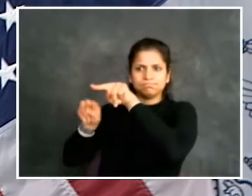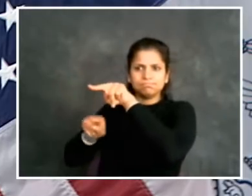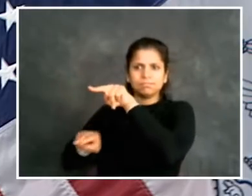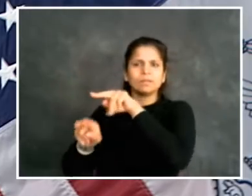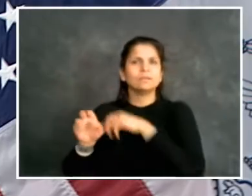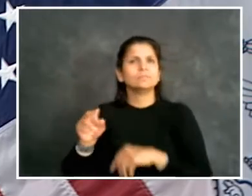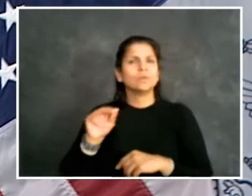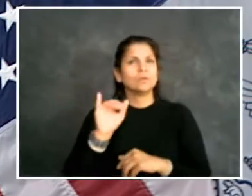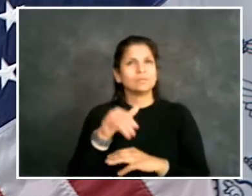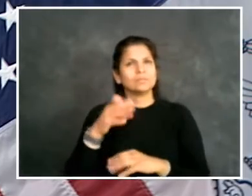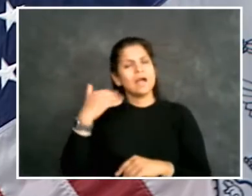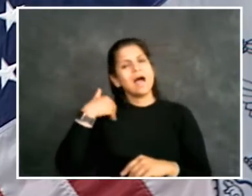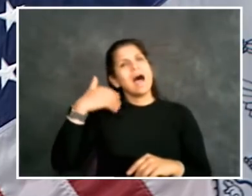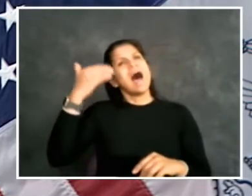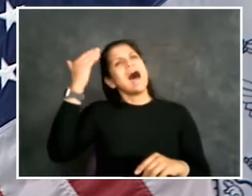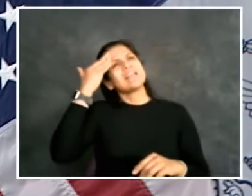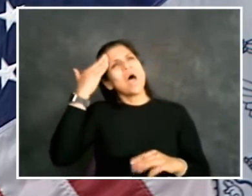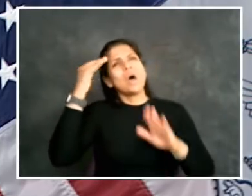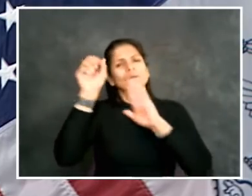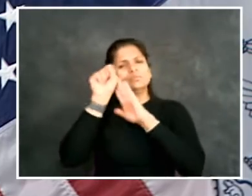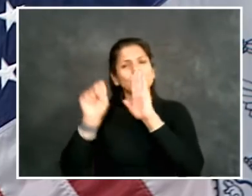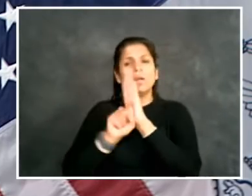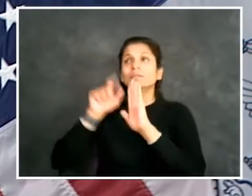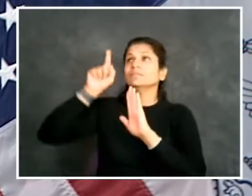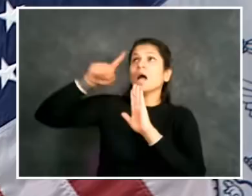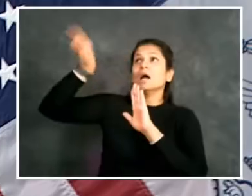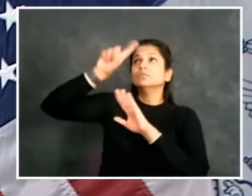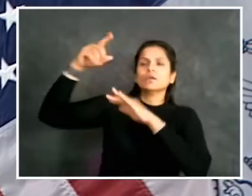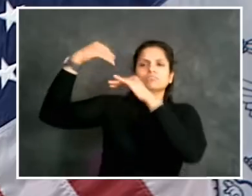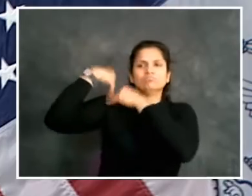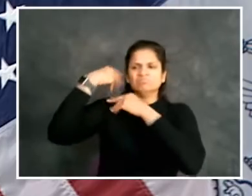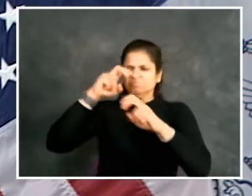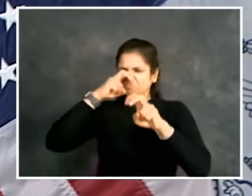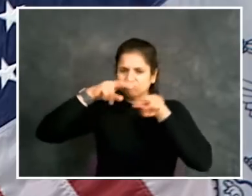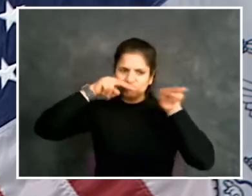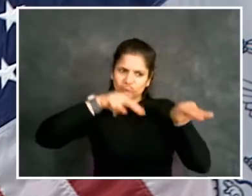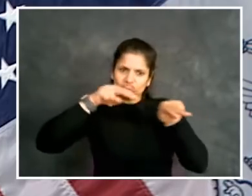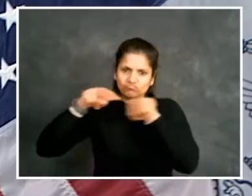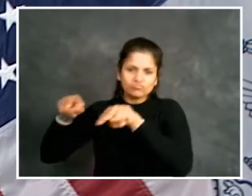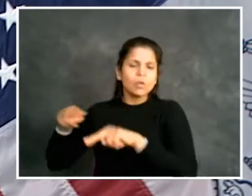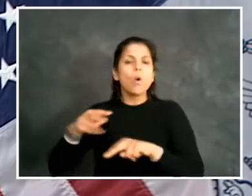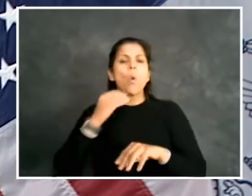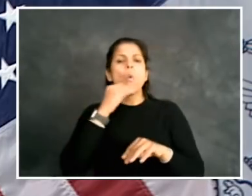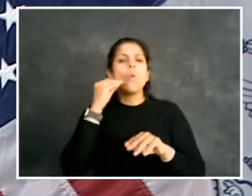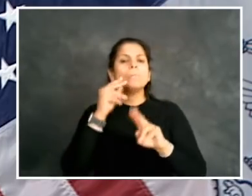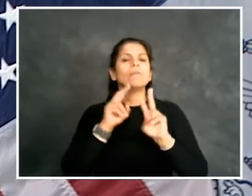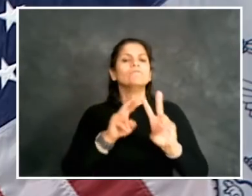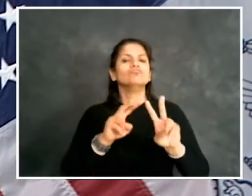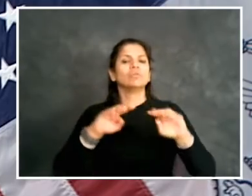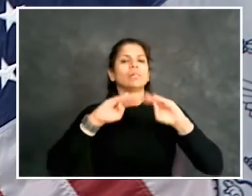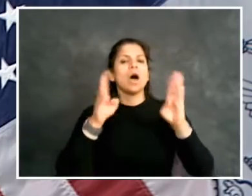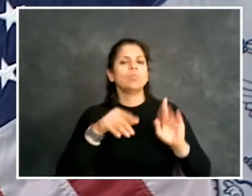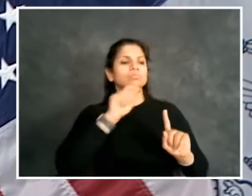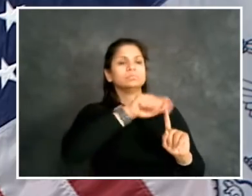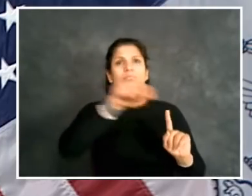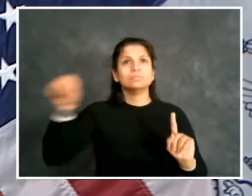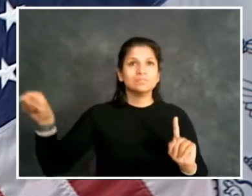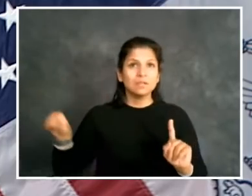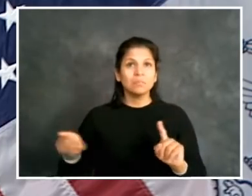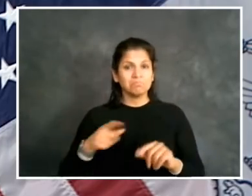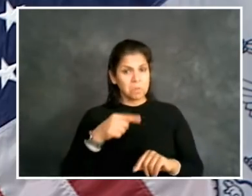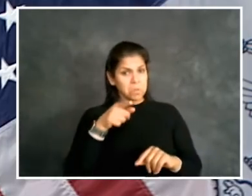level. And the other issue is, a funeral home calling a